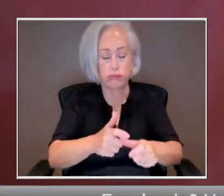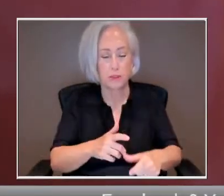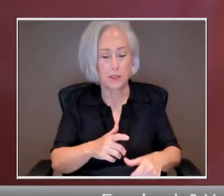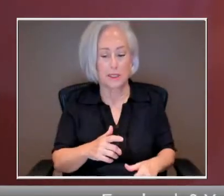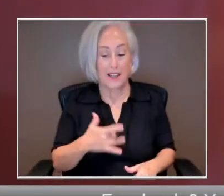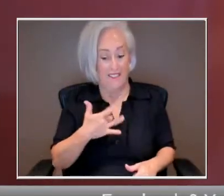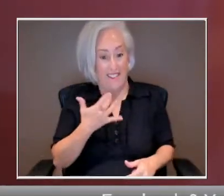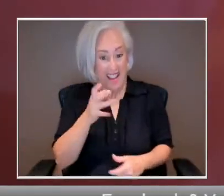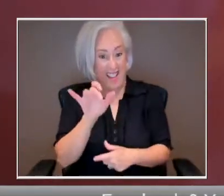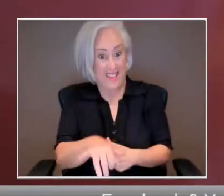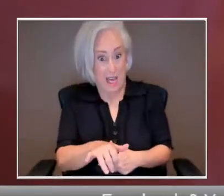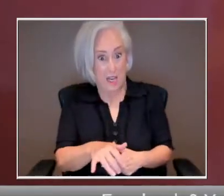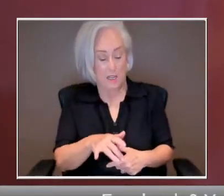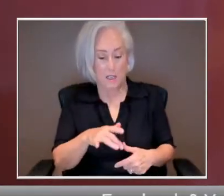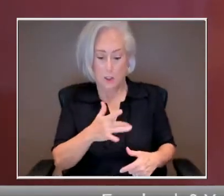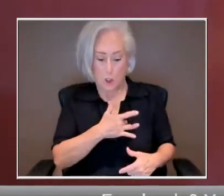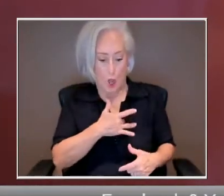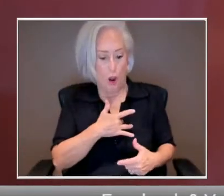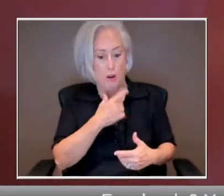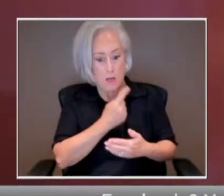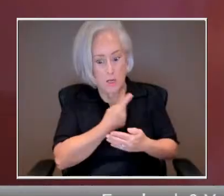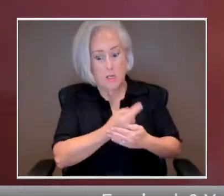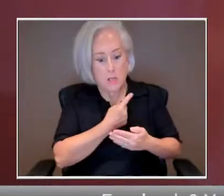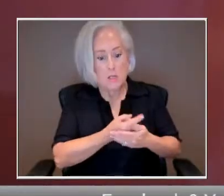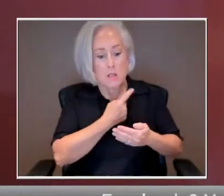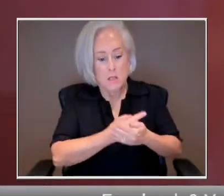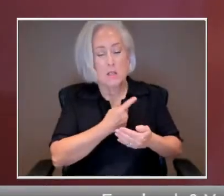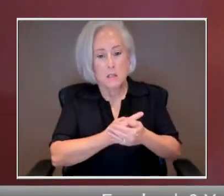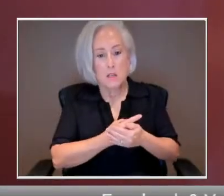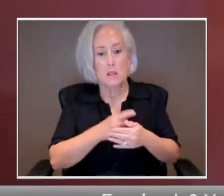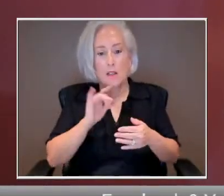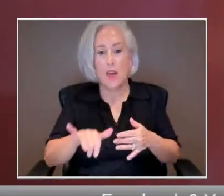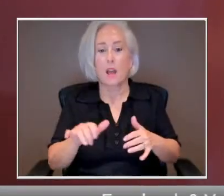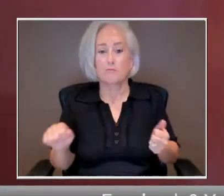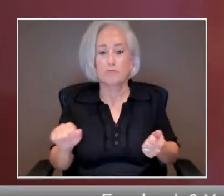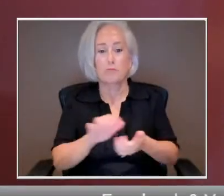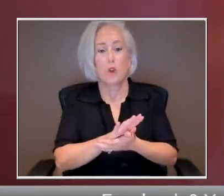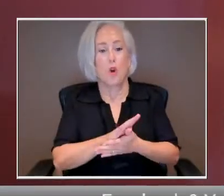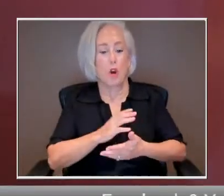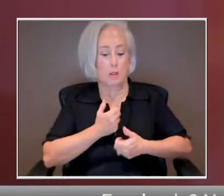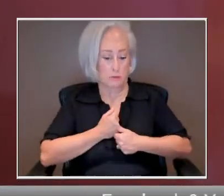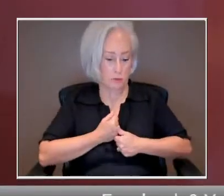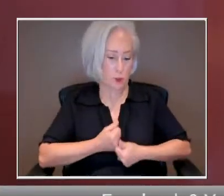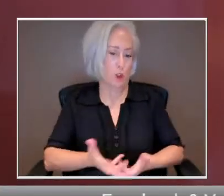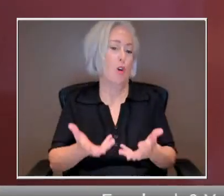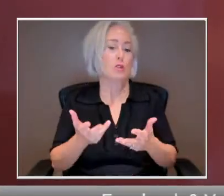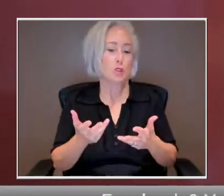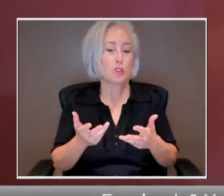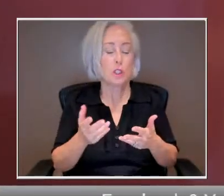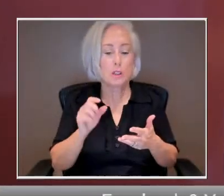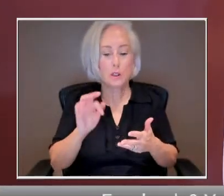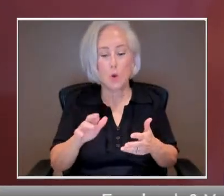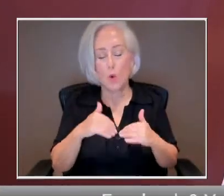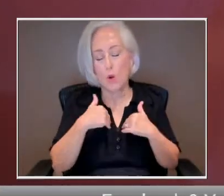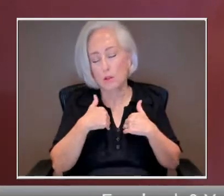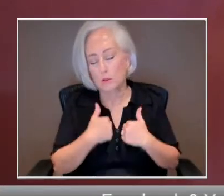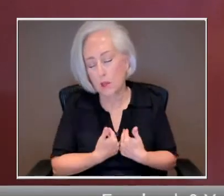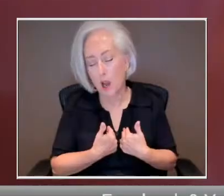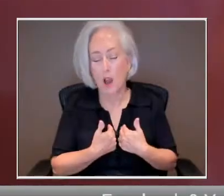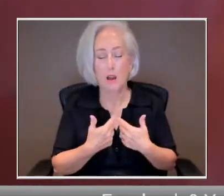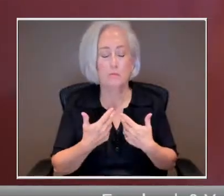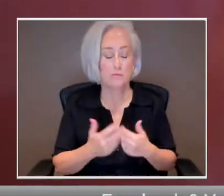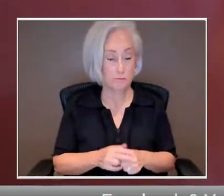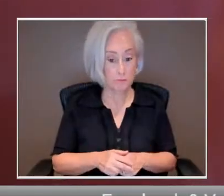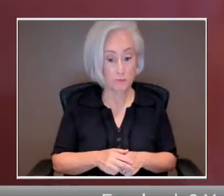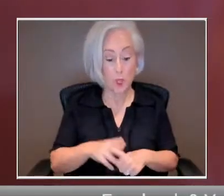hard, So that can sometimes cause exhaustion. And symptoms of tiredness and fatigue. And long-term effects of